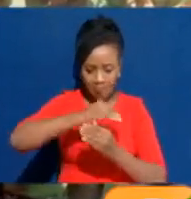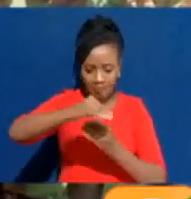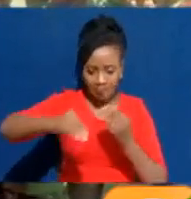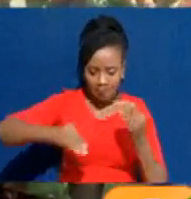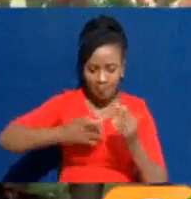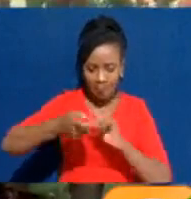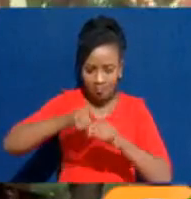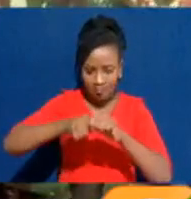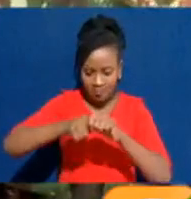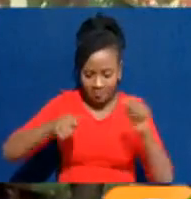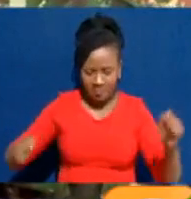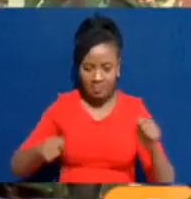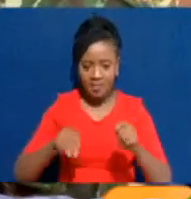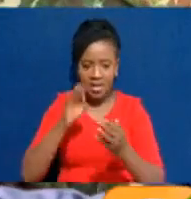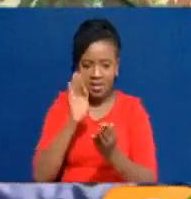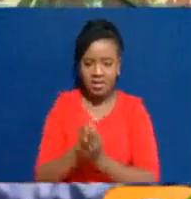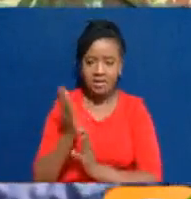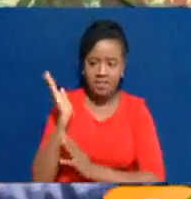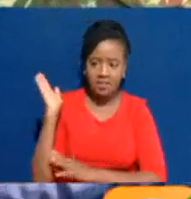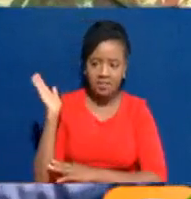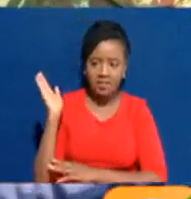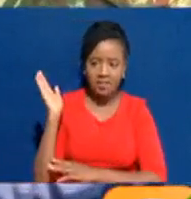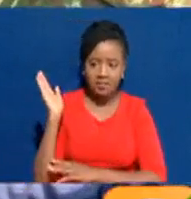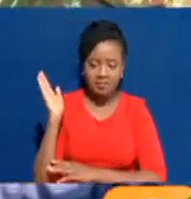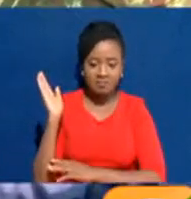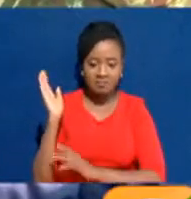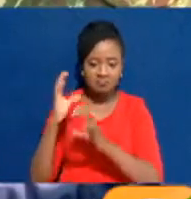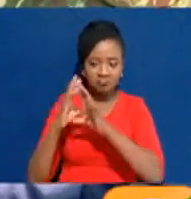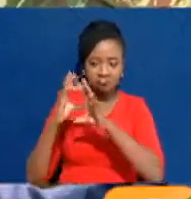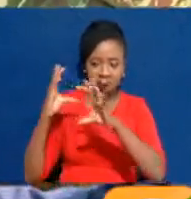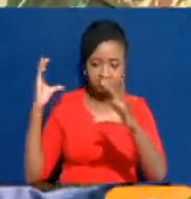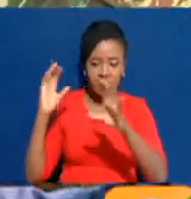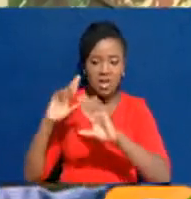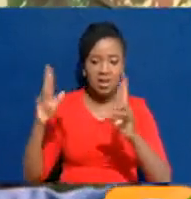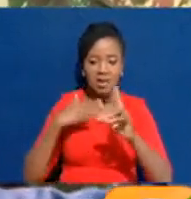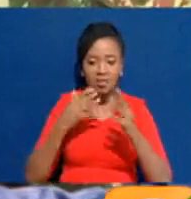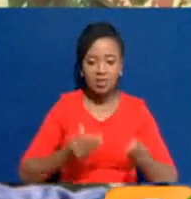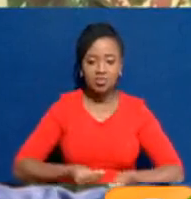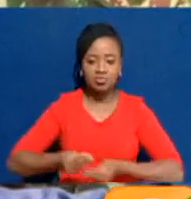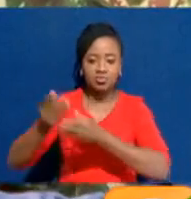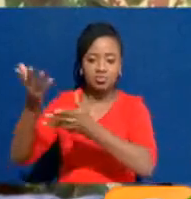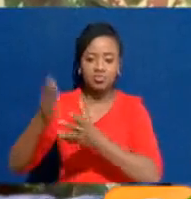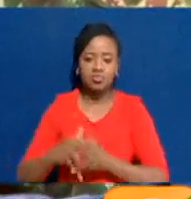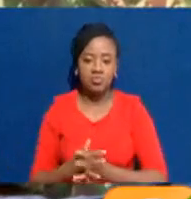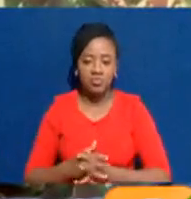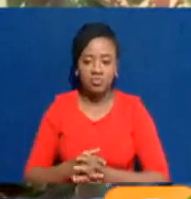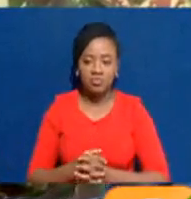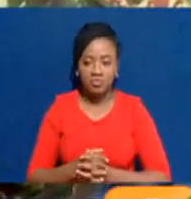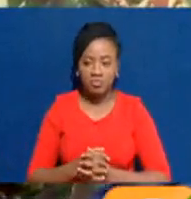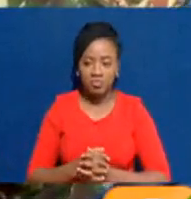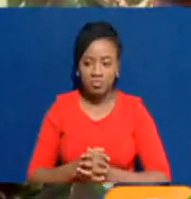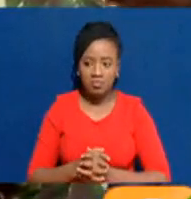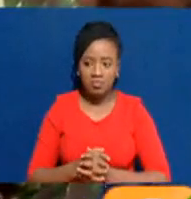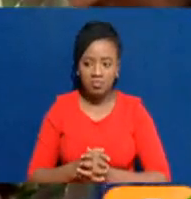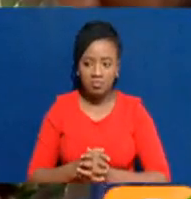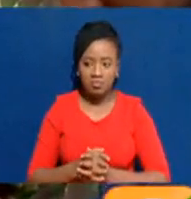concealed in a container right there. Ready for export material. Here we have had a